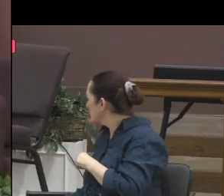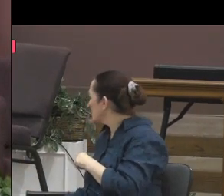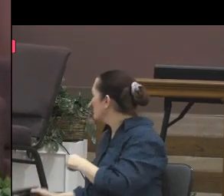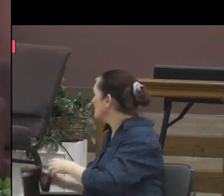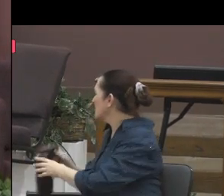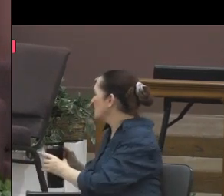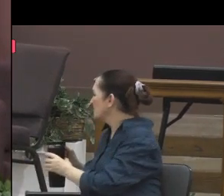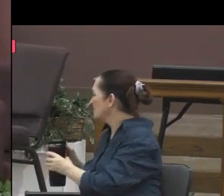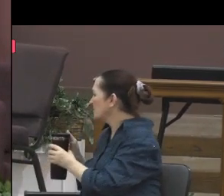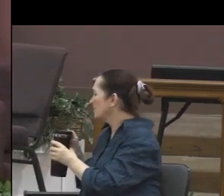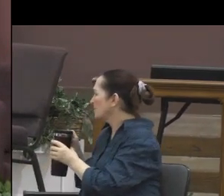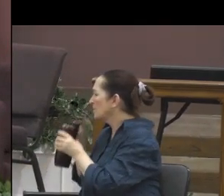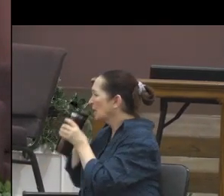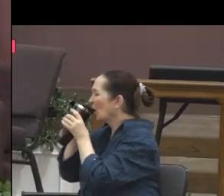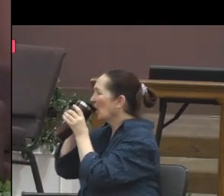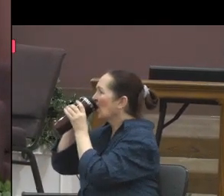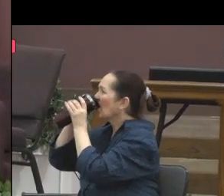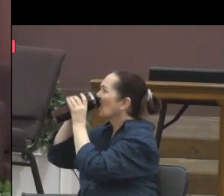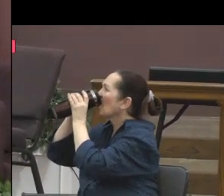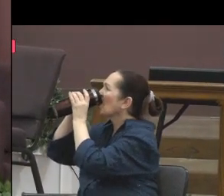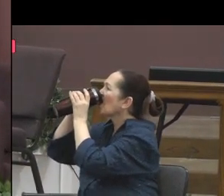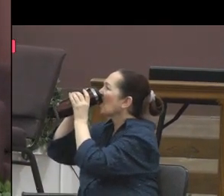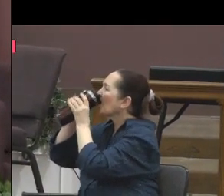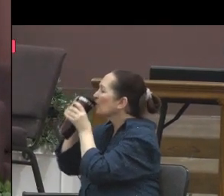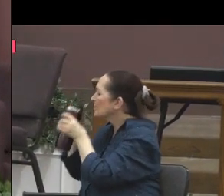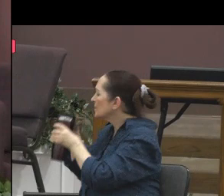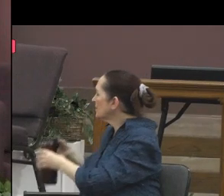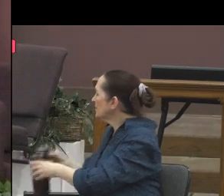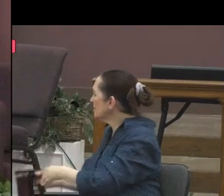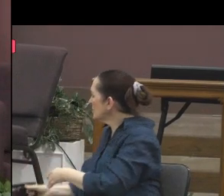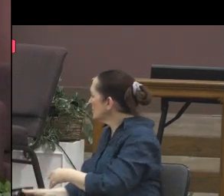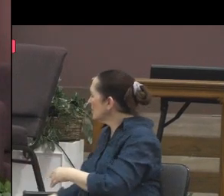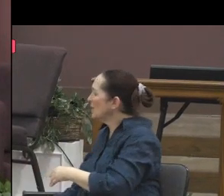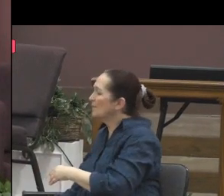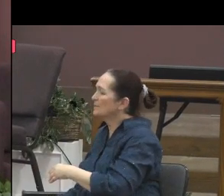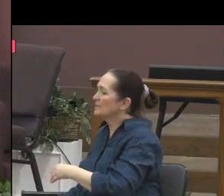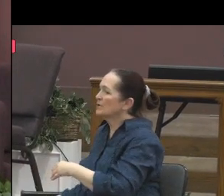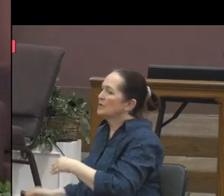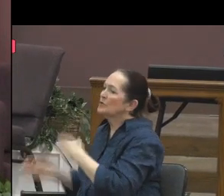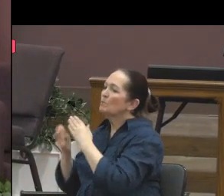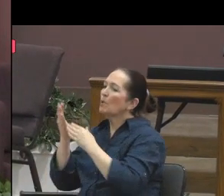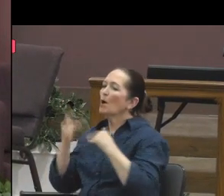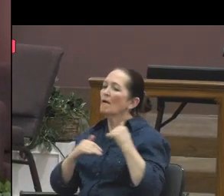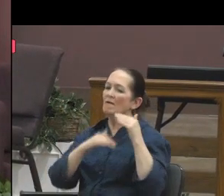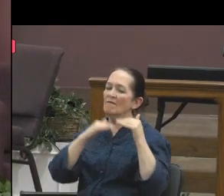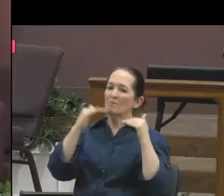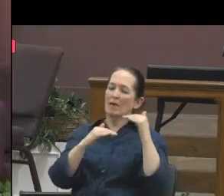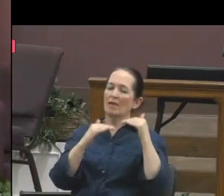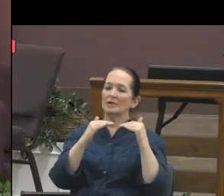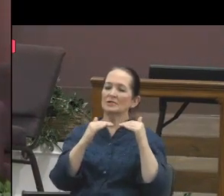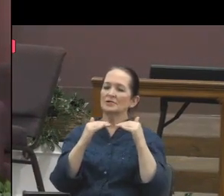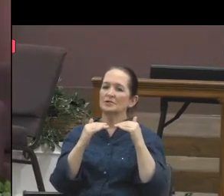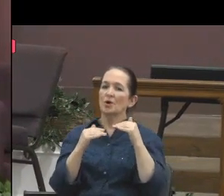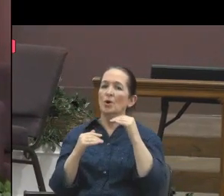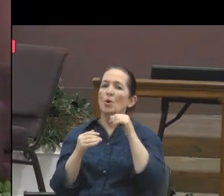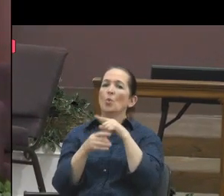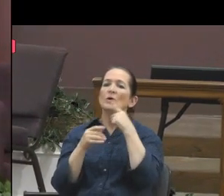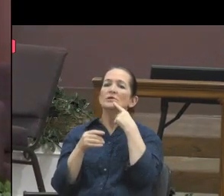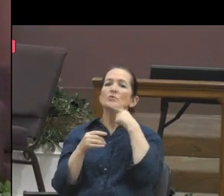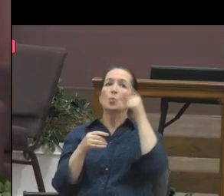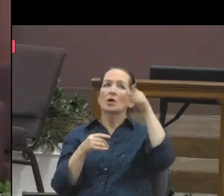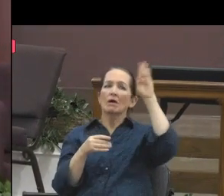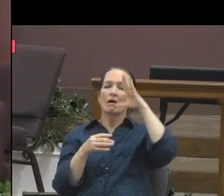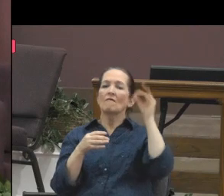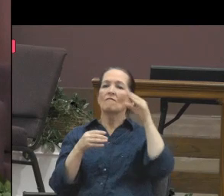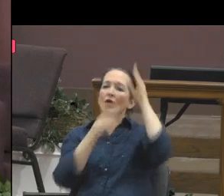But here's part of the balance here. When it says one God and Father, then there are some qualifiers that go along with that. It says of